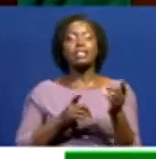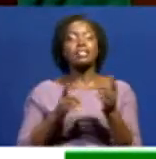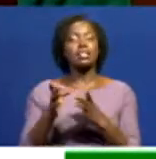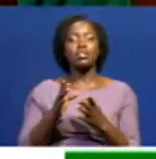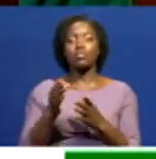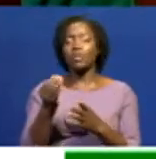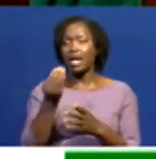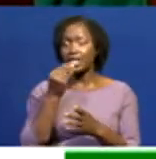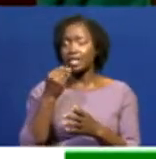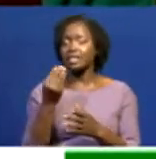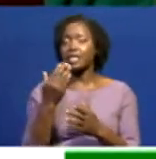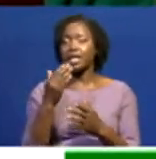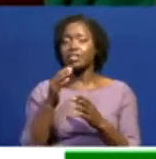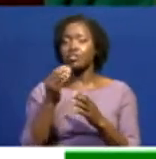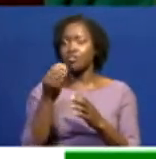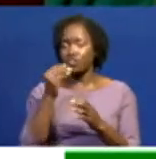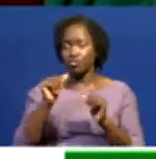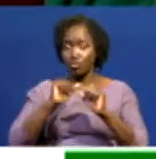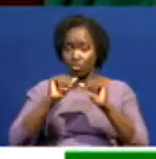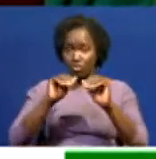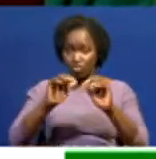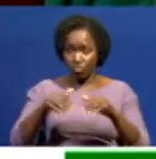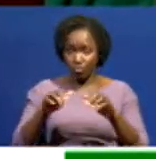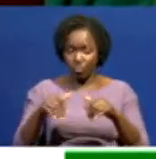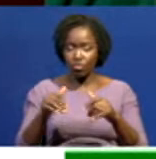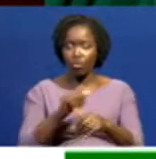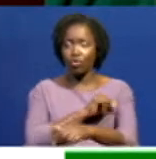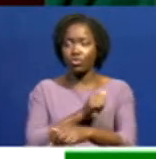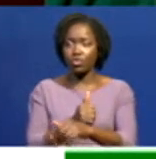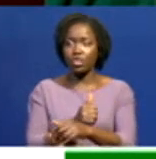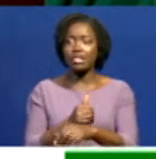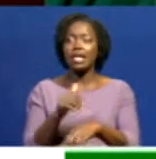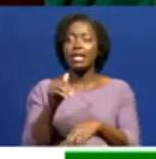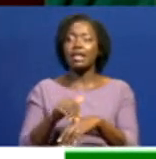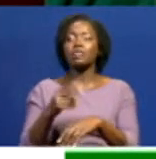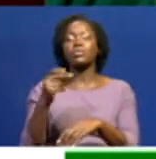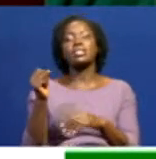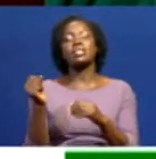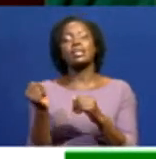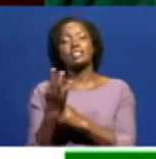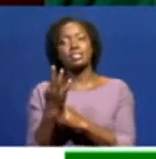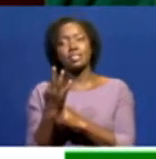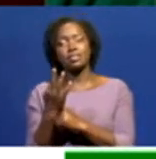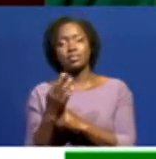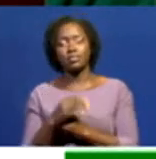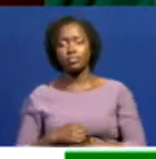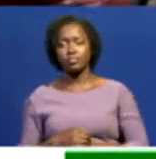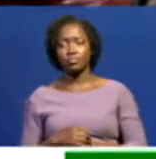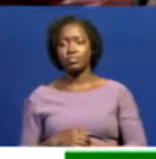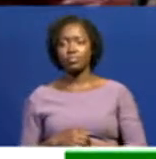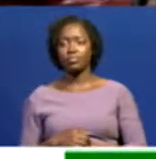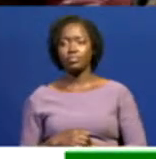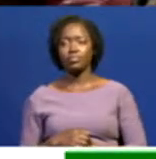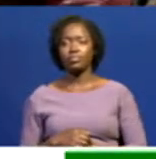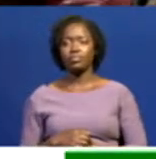Authority, established under the Agriculture and Food Authority Act 2013. Tilio Marco for